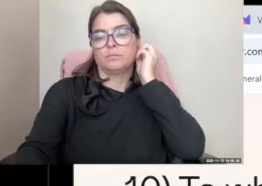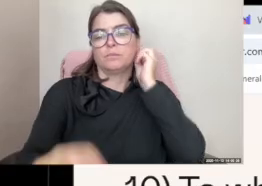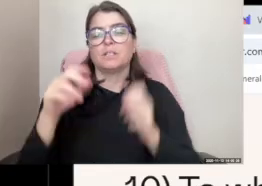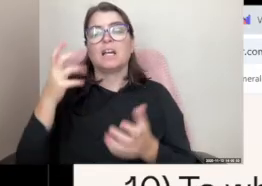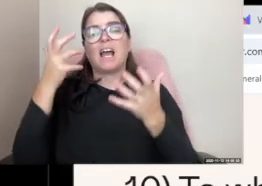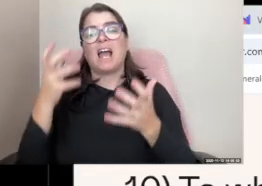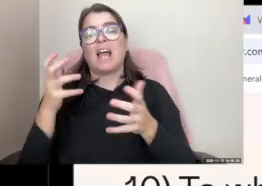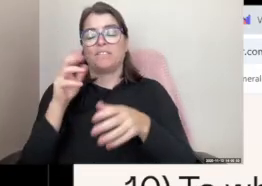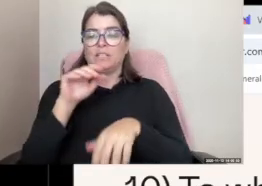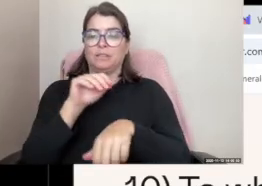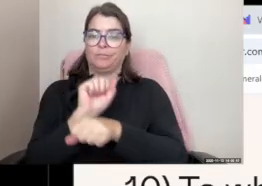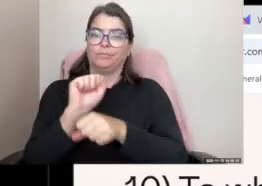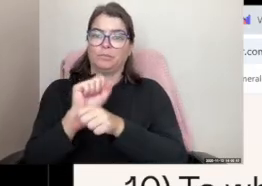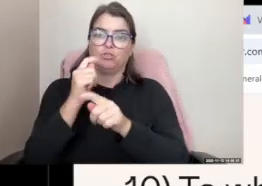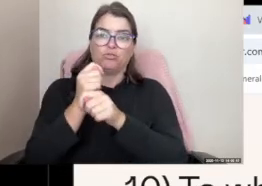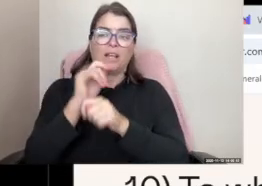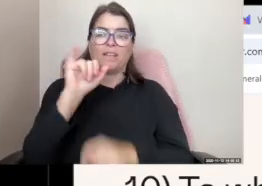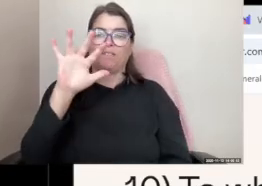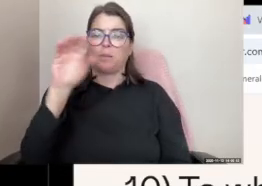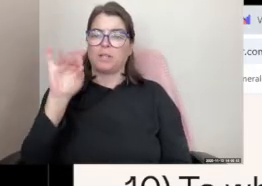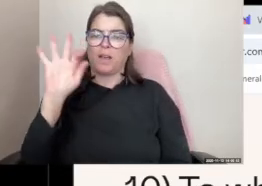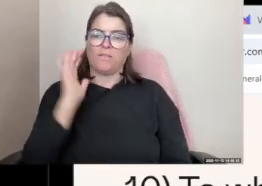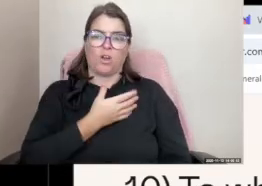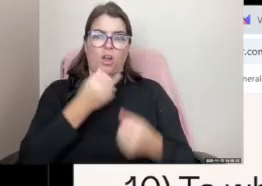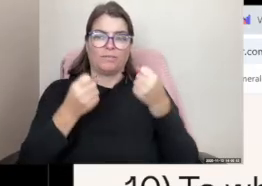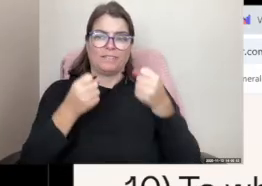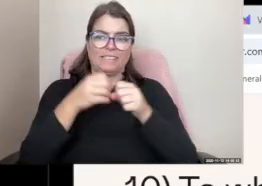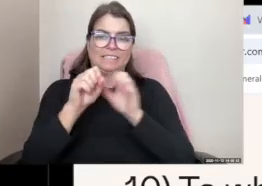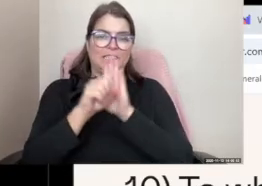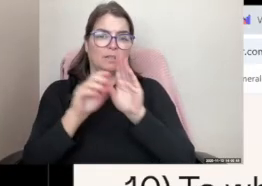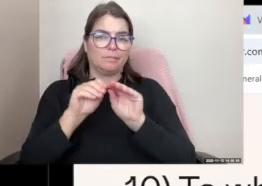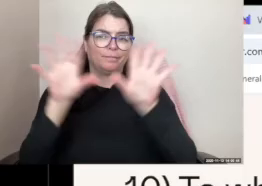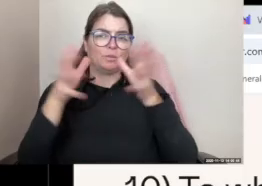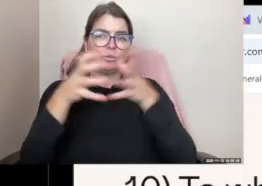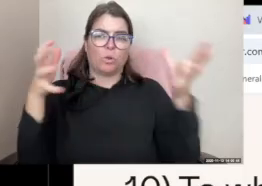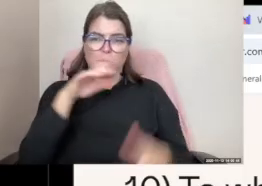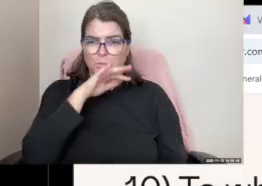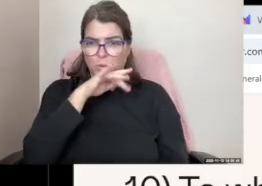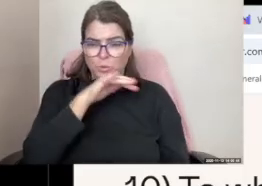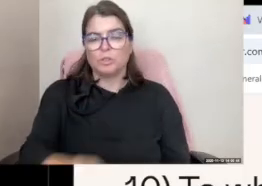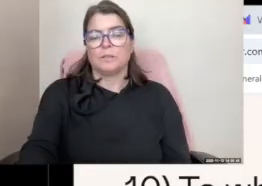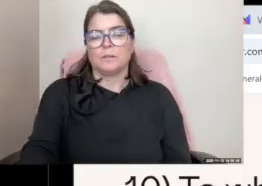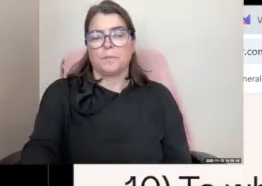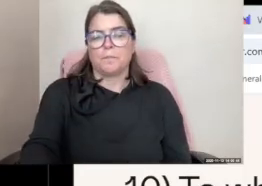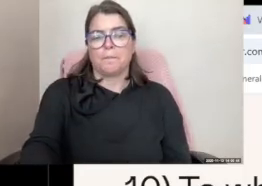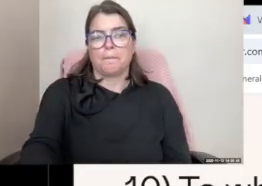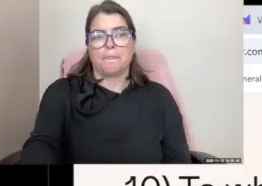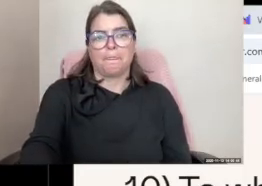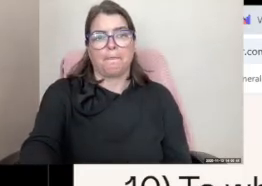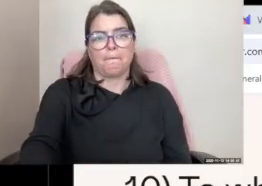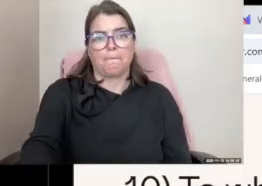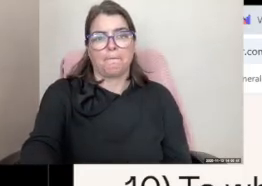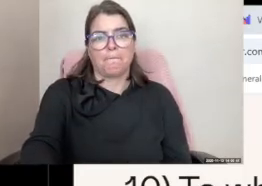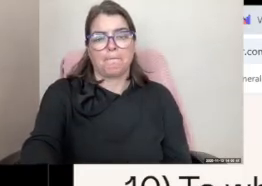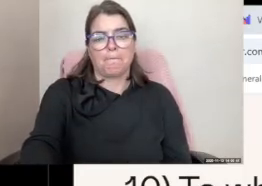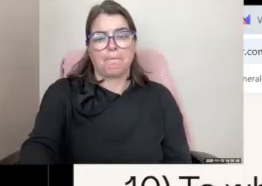know that over 80% of Californians breathe unhealthy air. Heavy duty trucks are